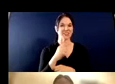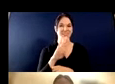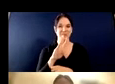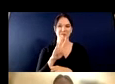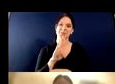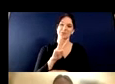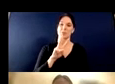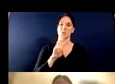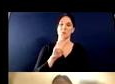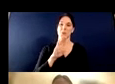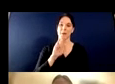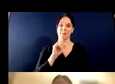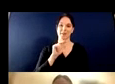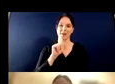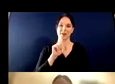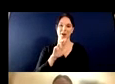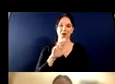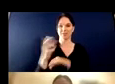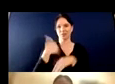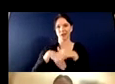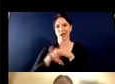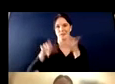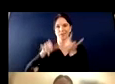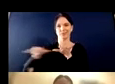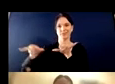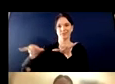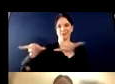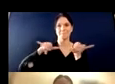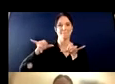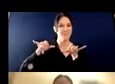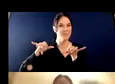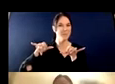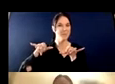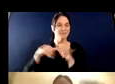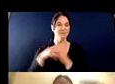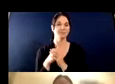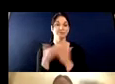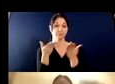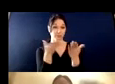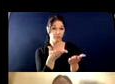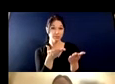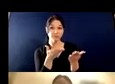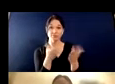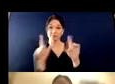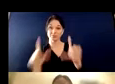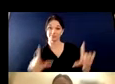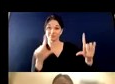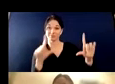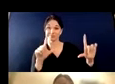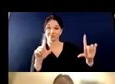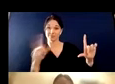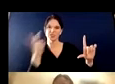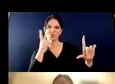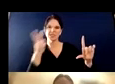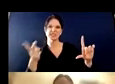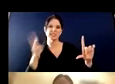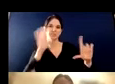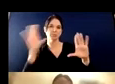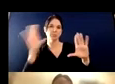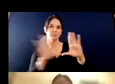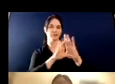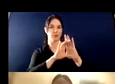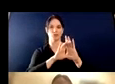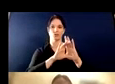coming into this on the same page here. So here we see a graphic of the entire